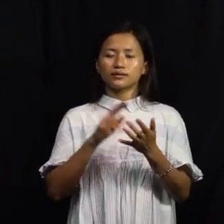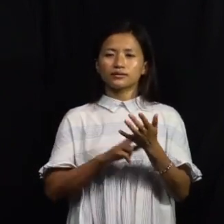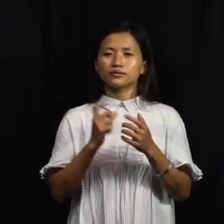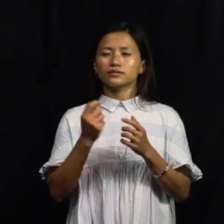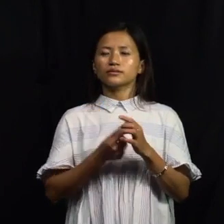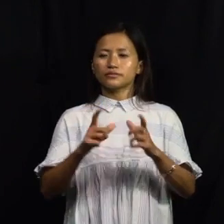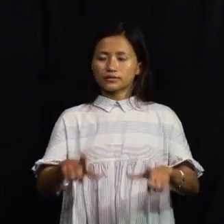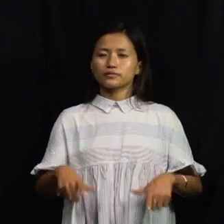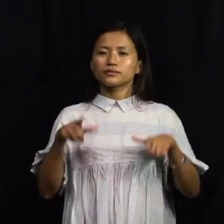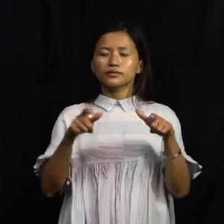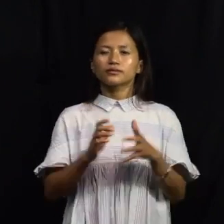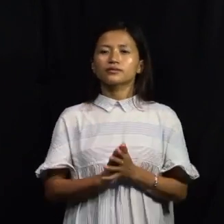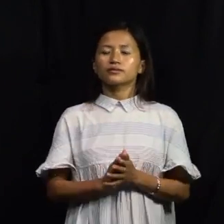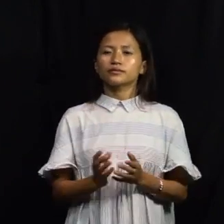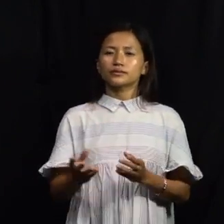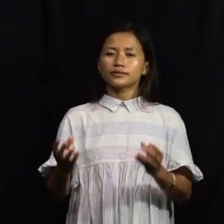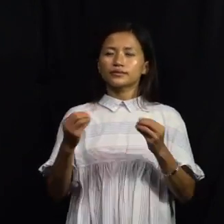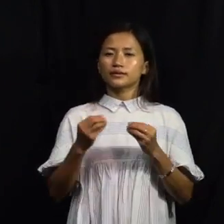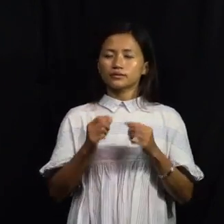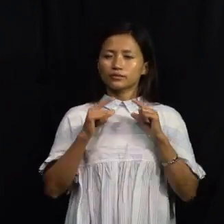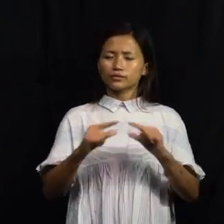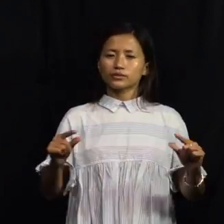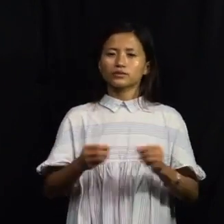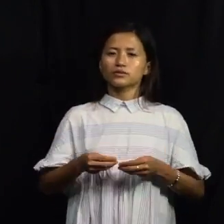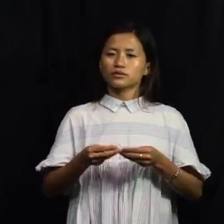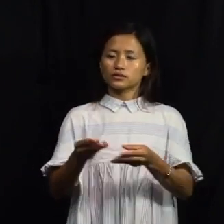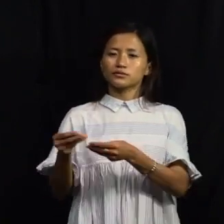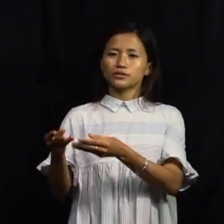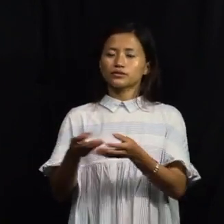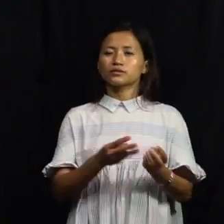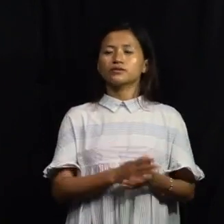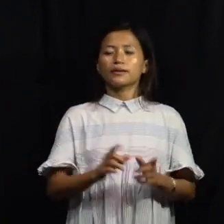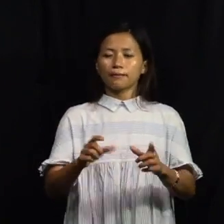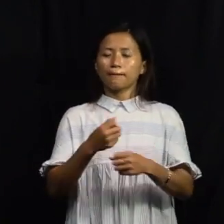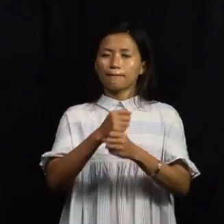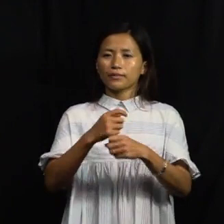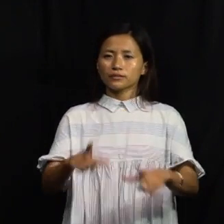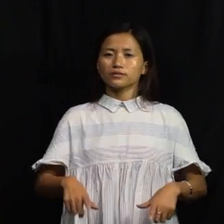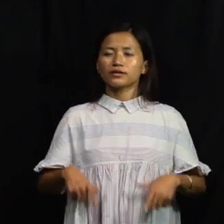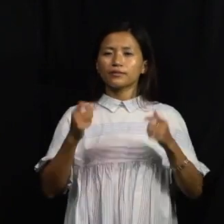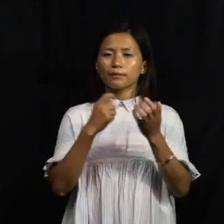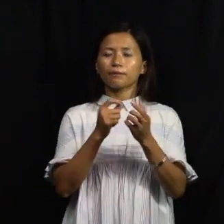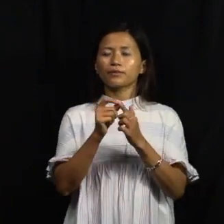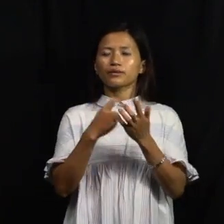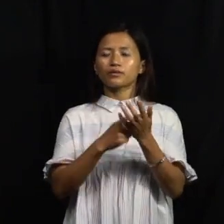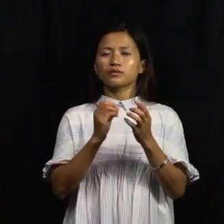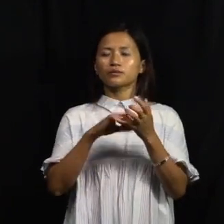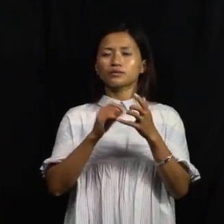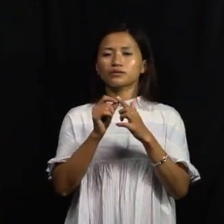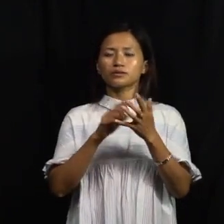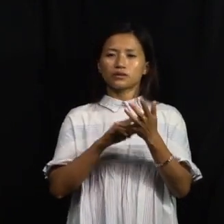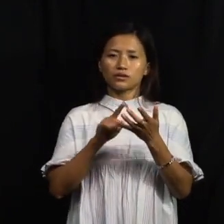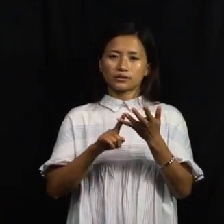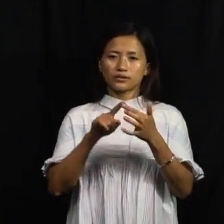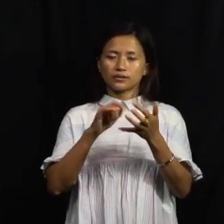life. And then greatest contribution of education is it makes life prosperous, and human